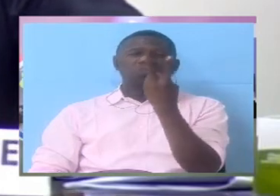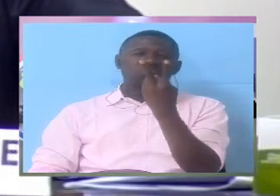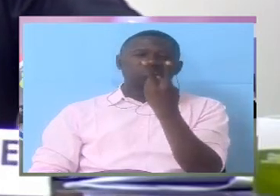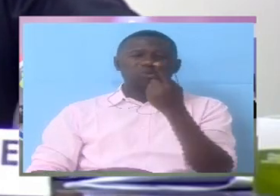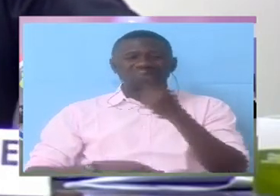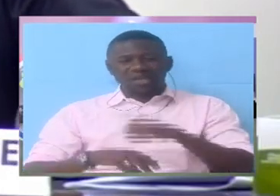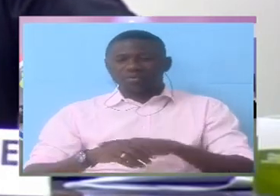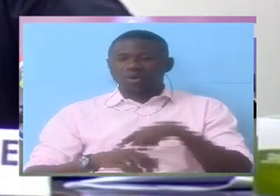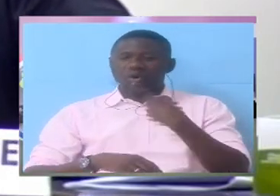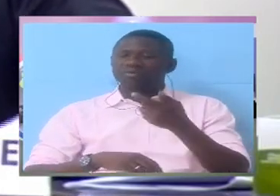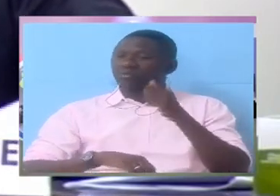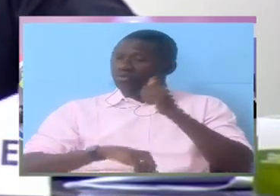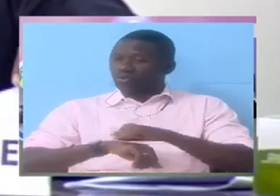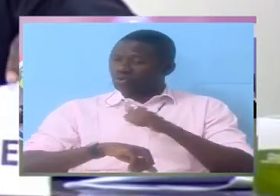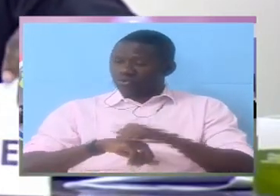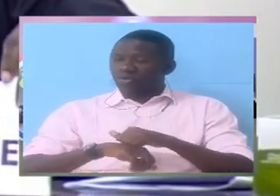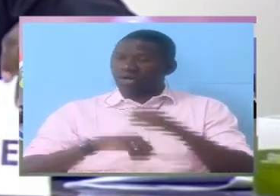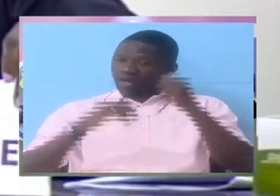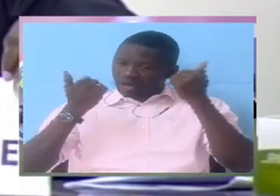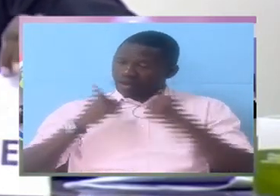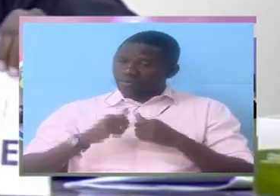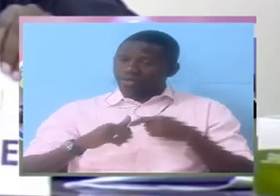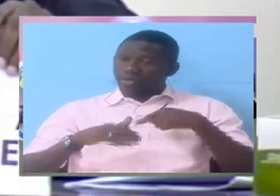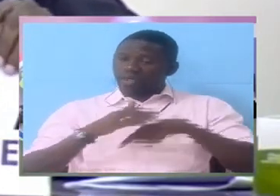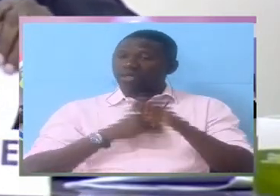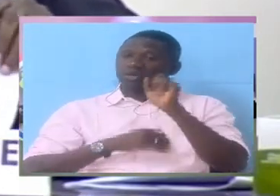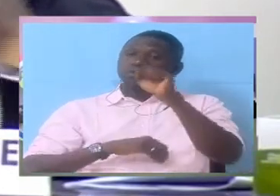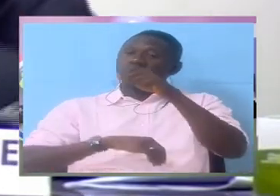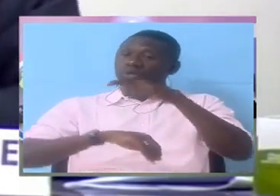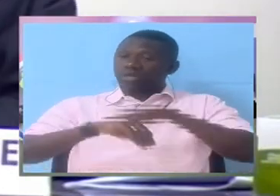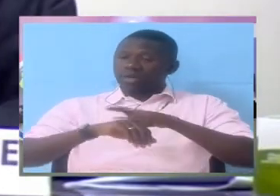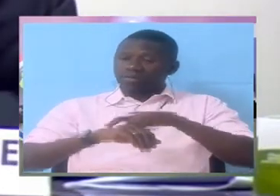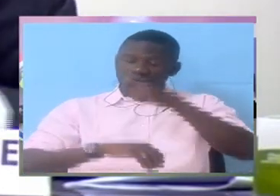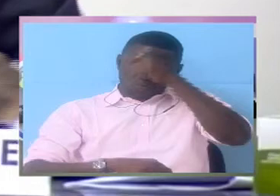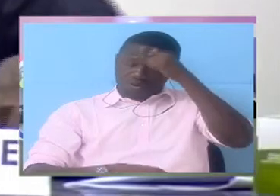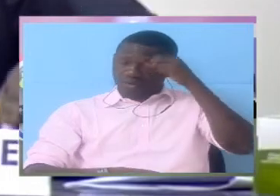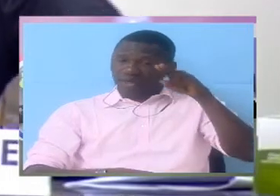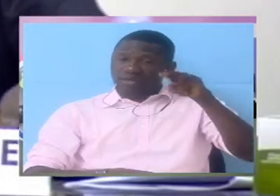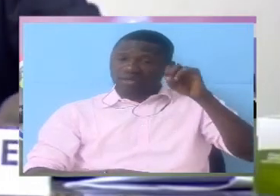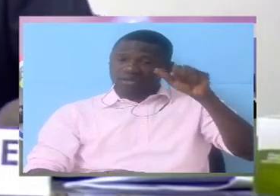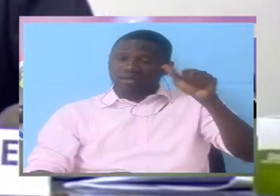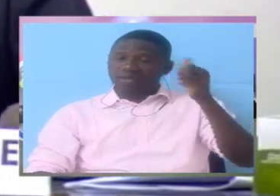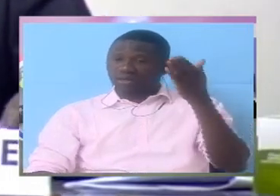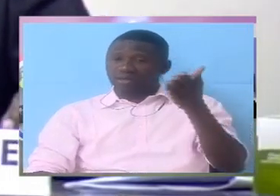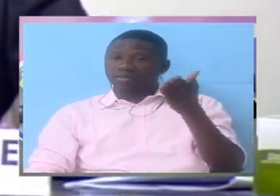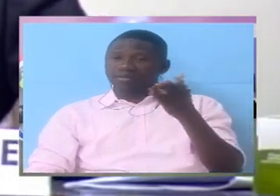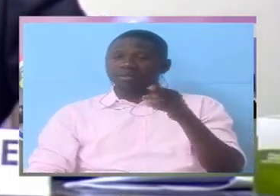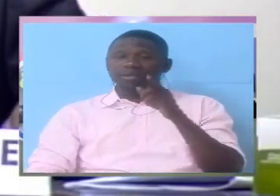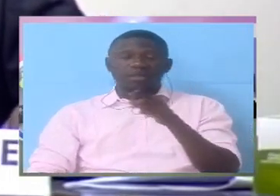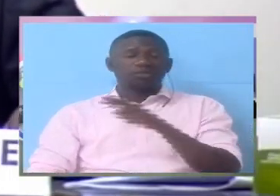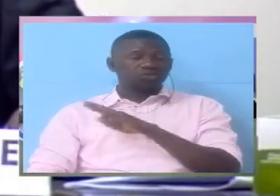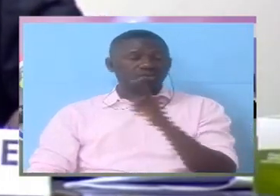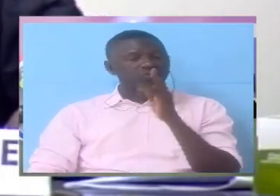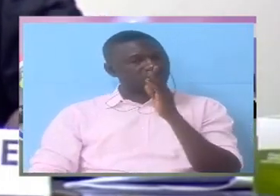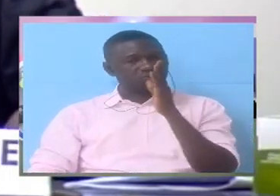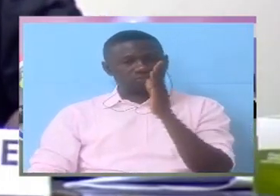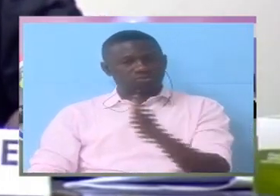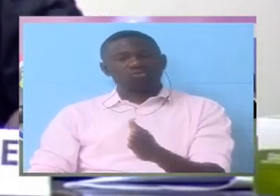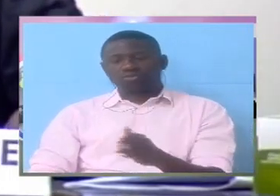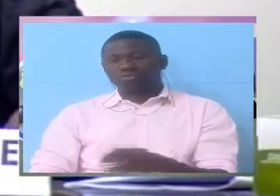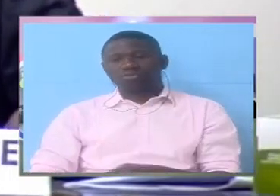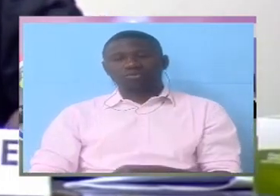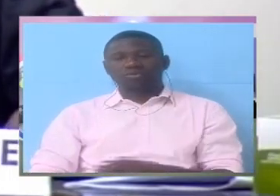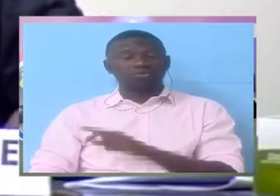your time. Biriko sinya fula drone mitya kalamu tajire al menkite nyala ji. That is not exactly correct.